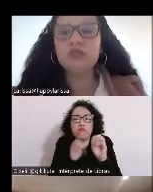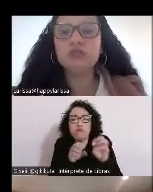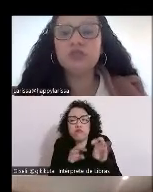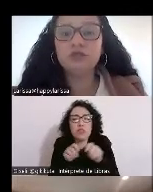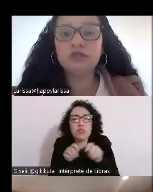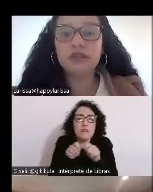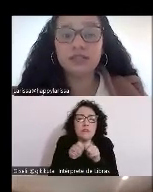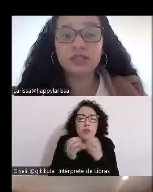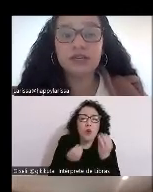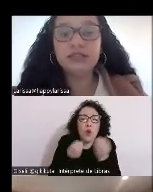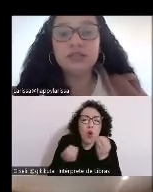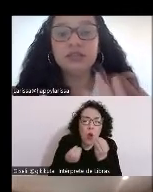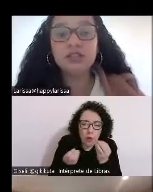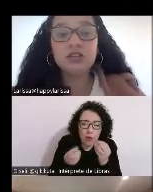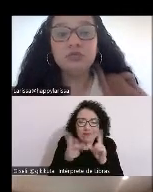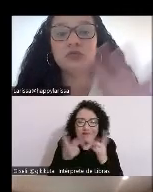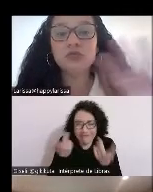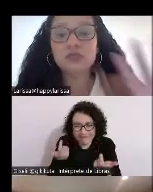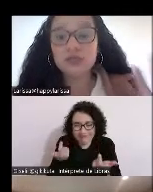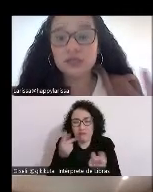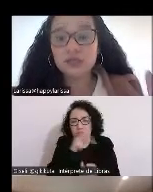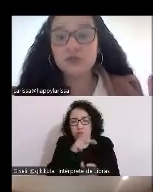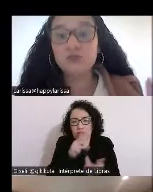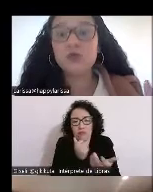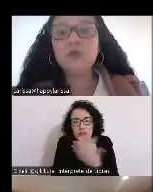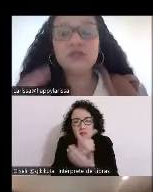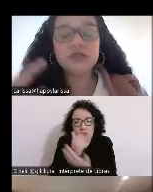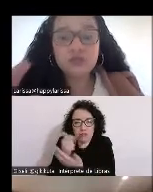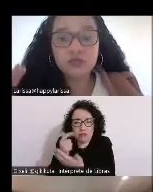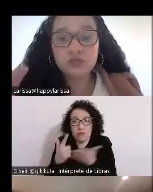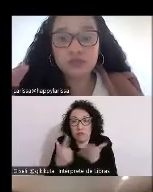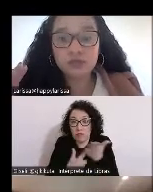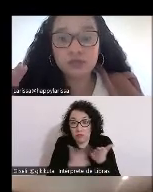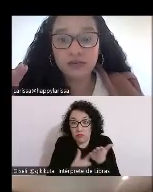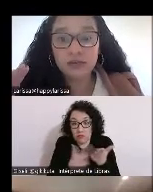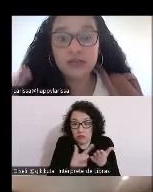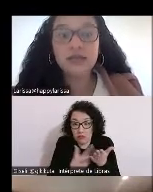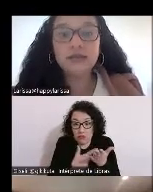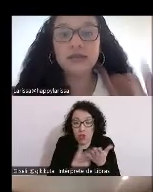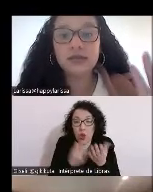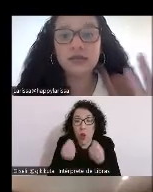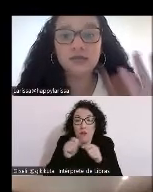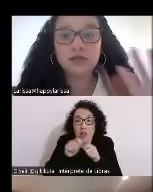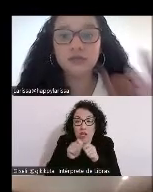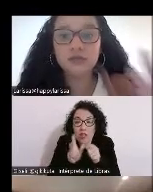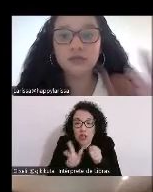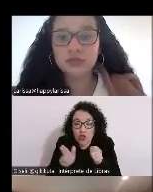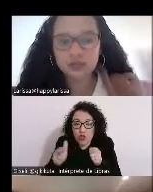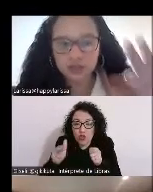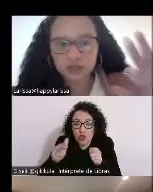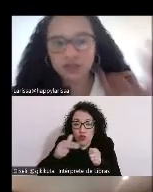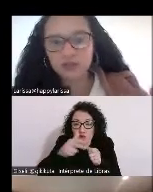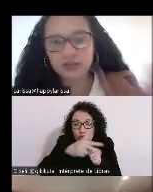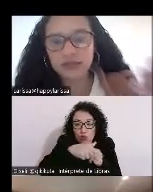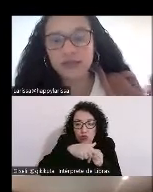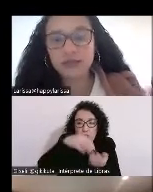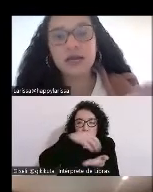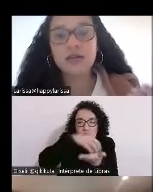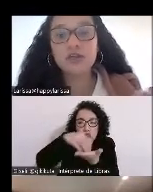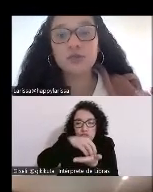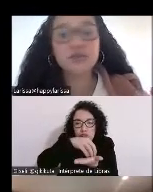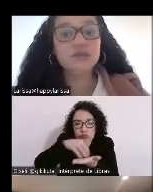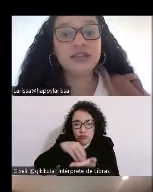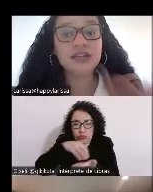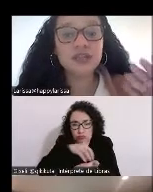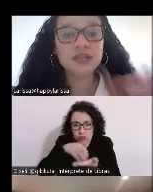faz esse tipo de atividade. Então, ela adquiriu todos esses livros sobre como fazer um jogo de tabuleiro, e também, no canto esquerdo da tela, a